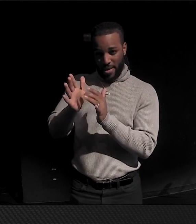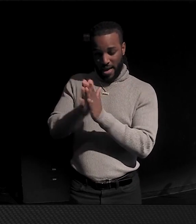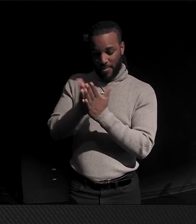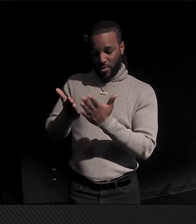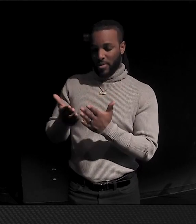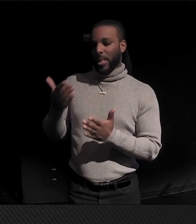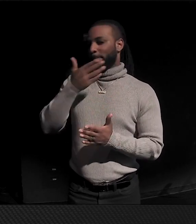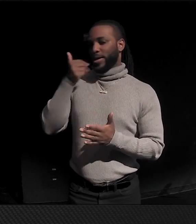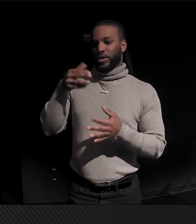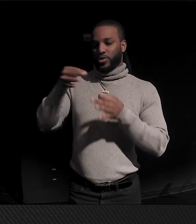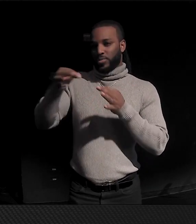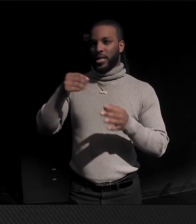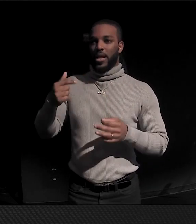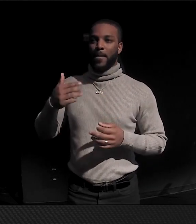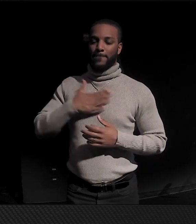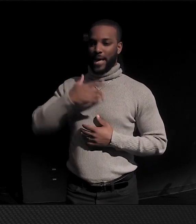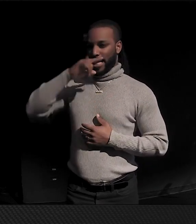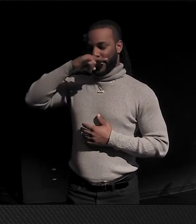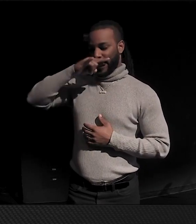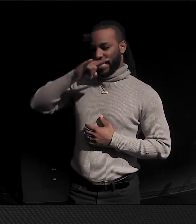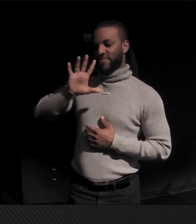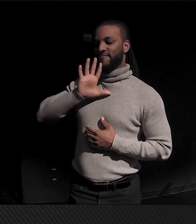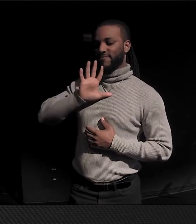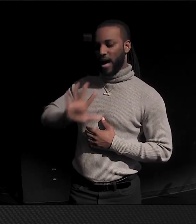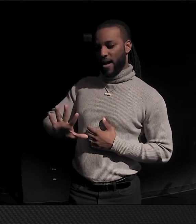explain it is I have a 5-year-old, Micah.